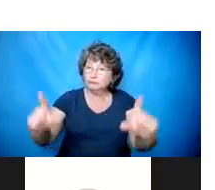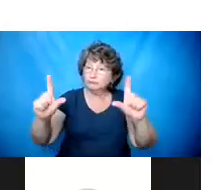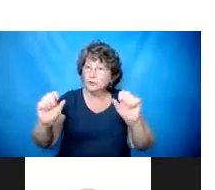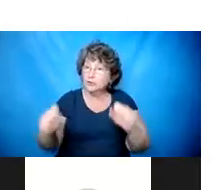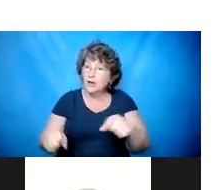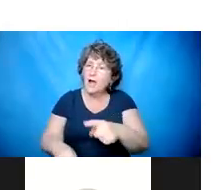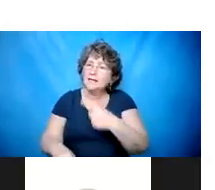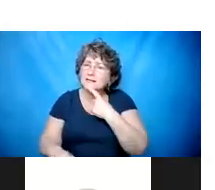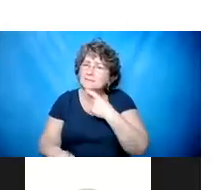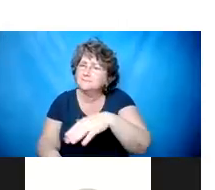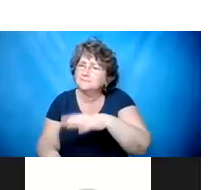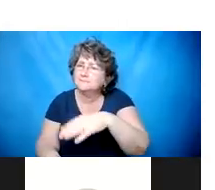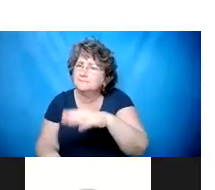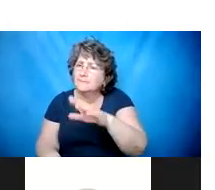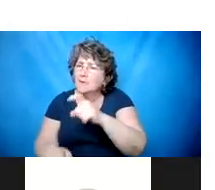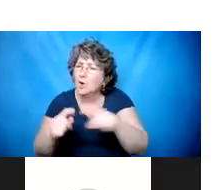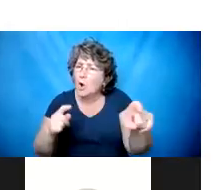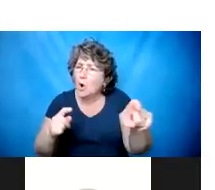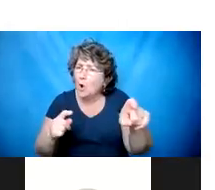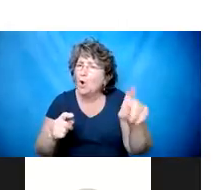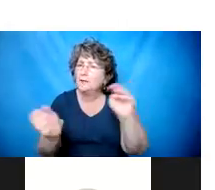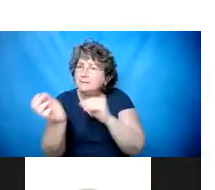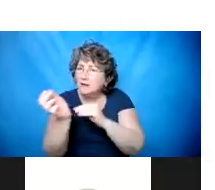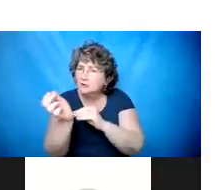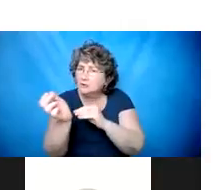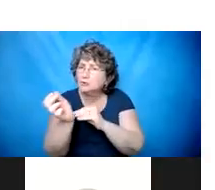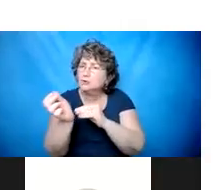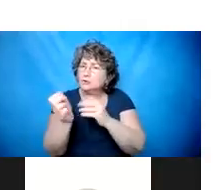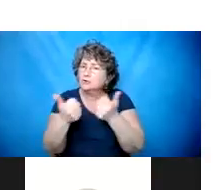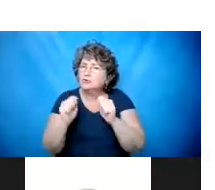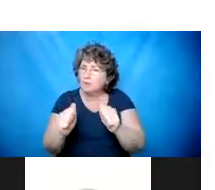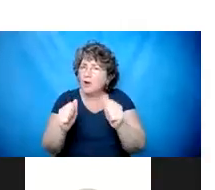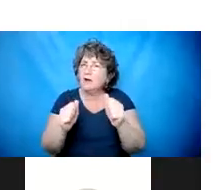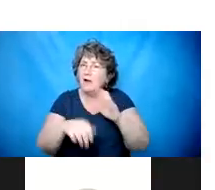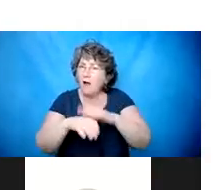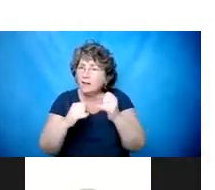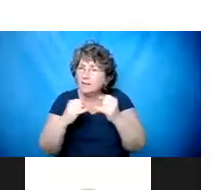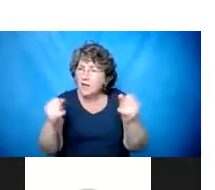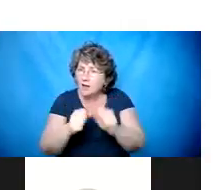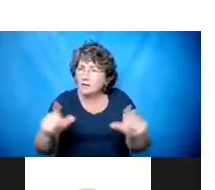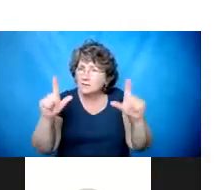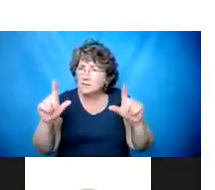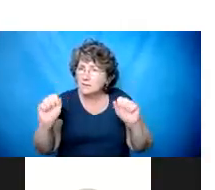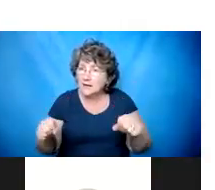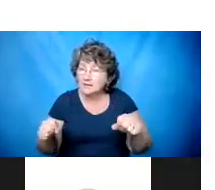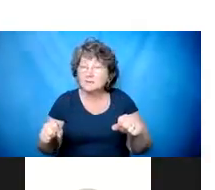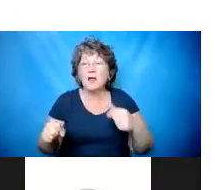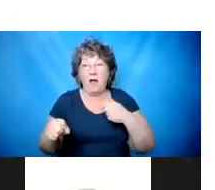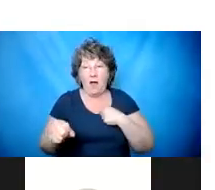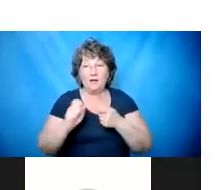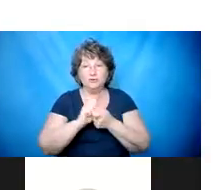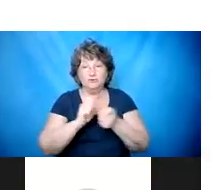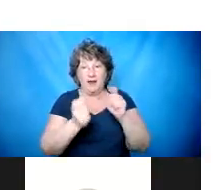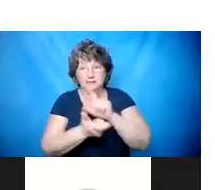if they had a form of getting services online. I had to translate to Spanish all the official